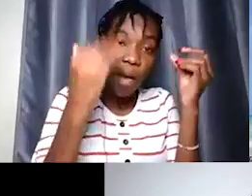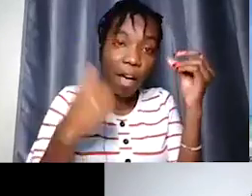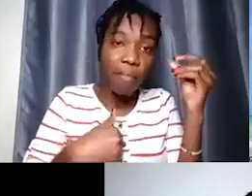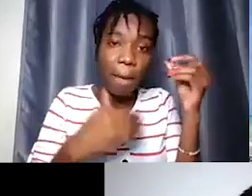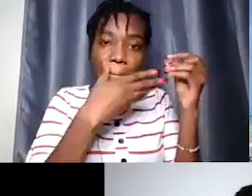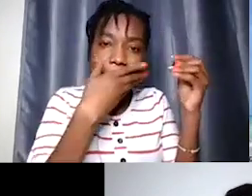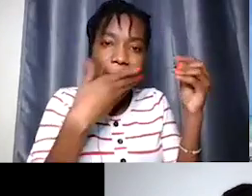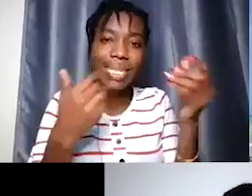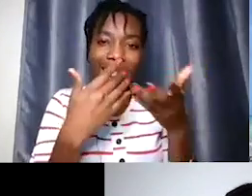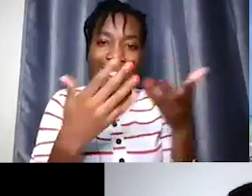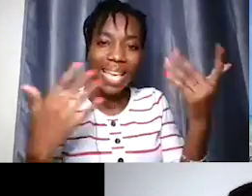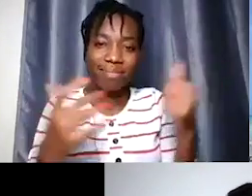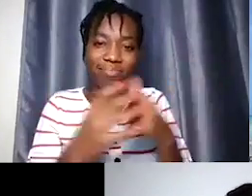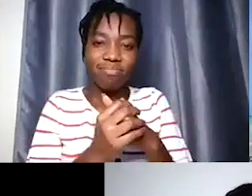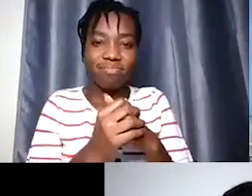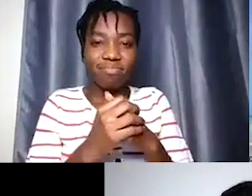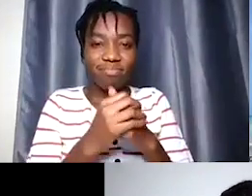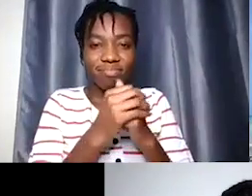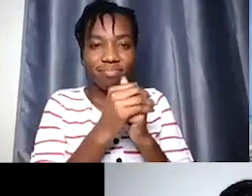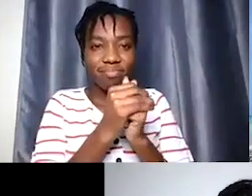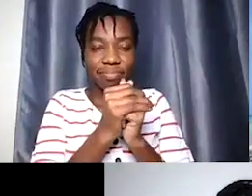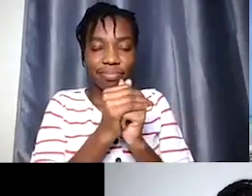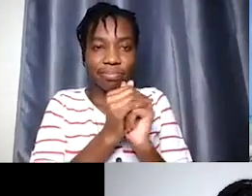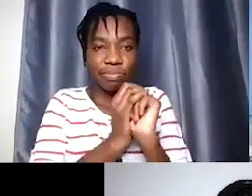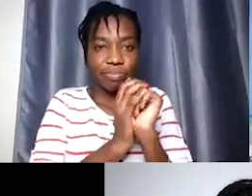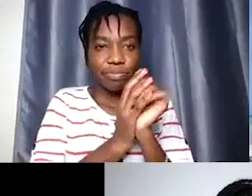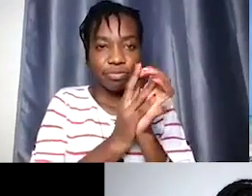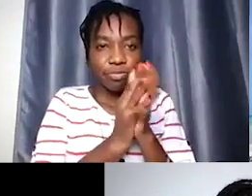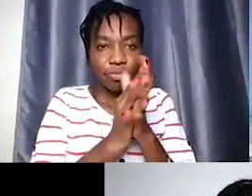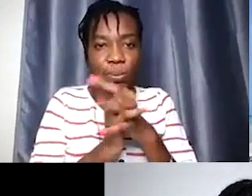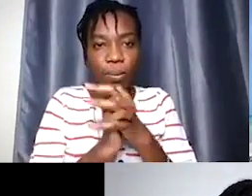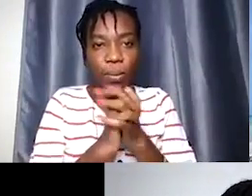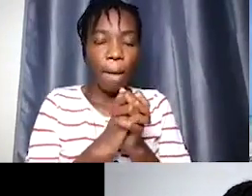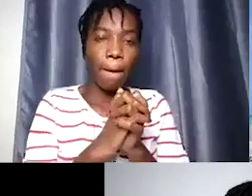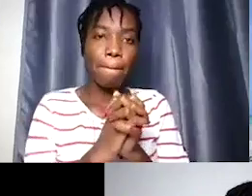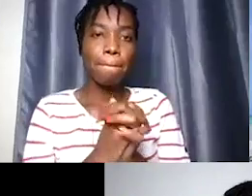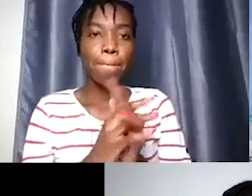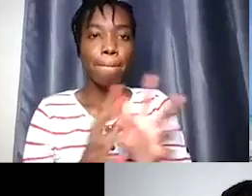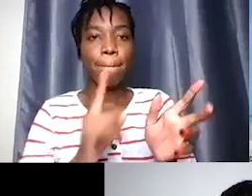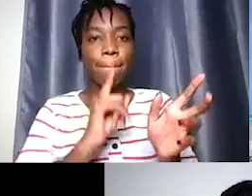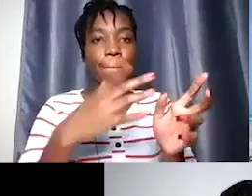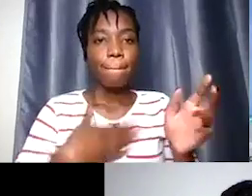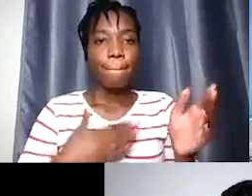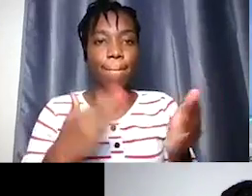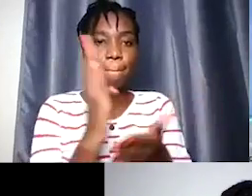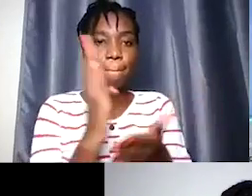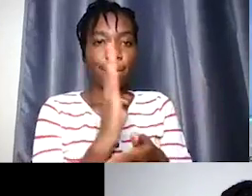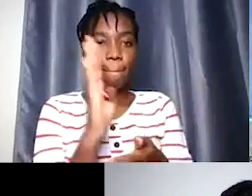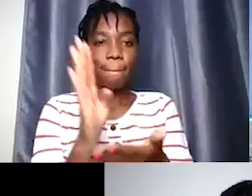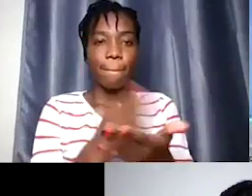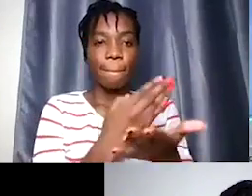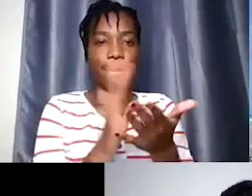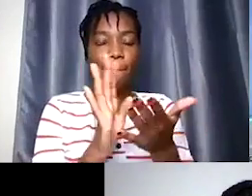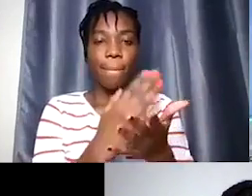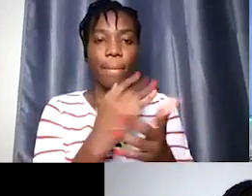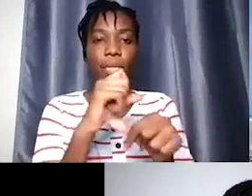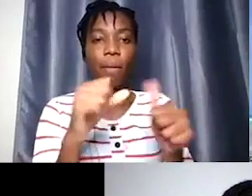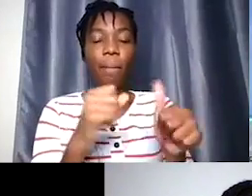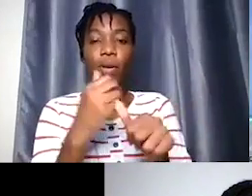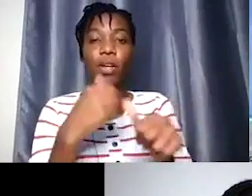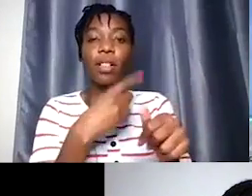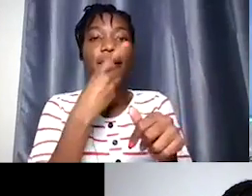come. Excellent. Right. So I was sharing, there's this dinner happening on Friday this